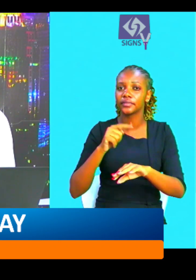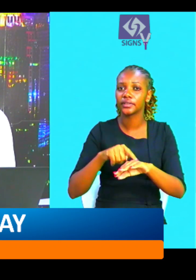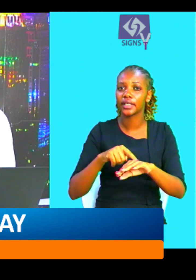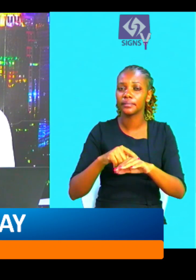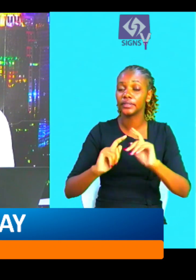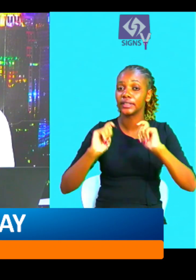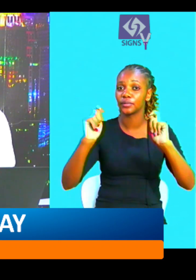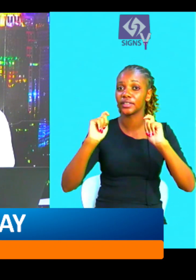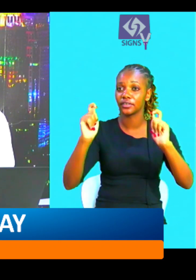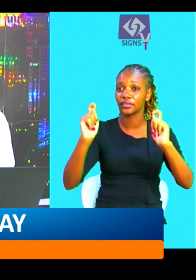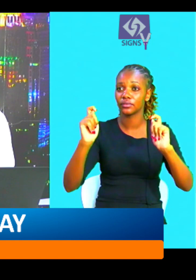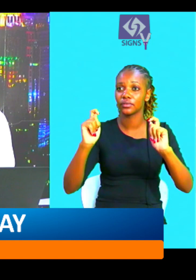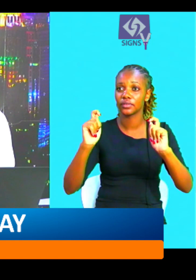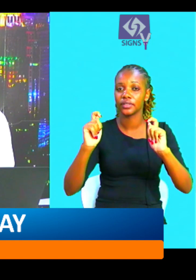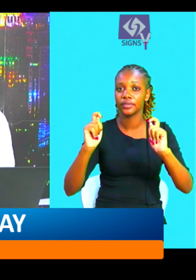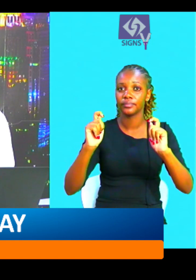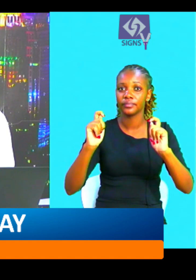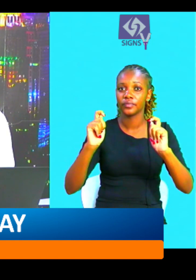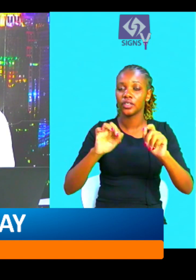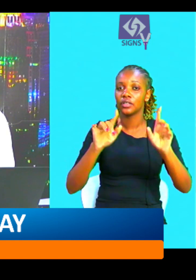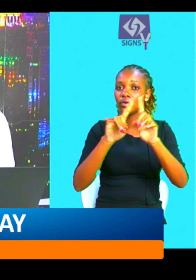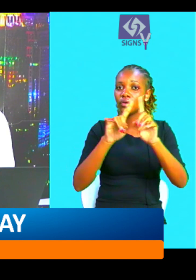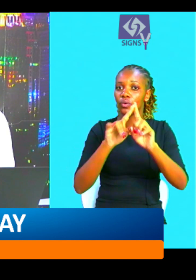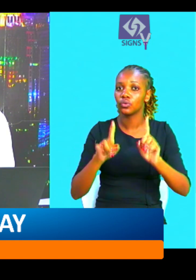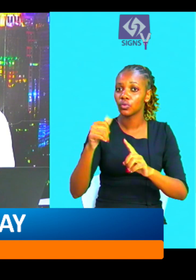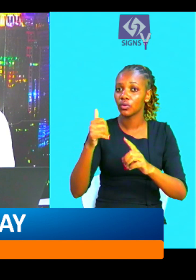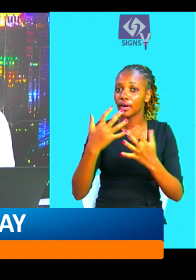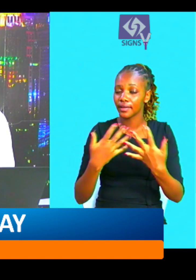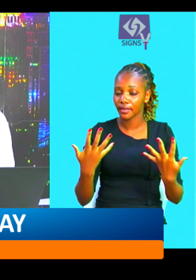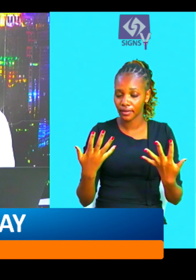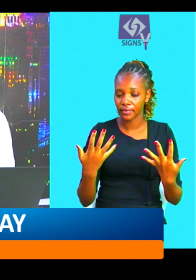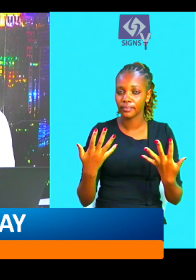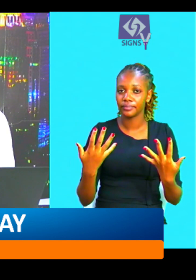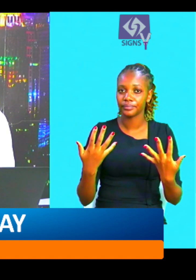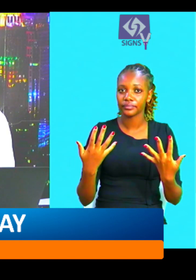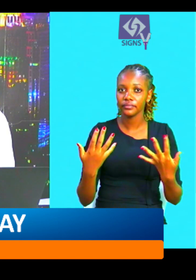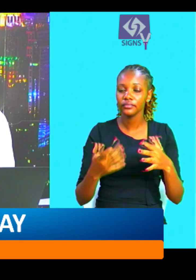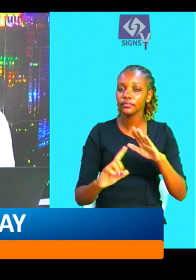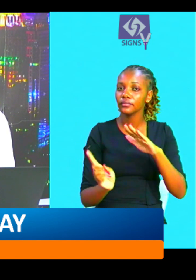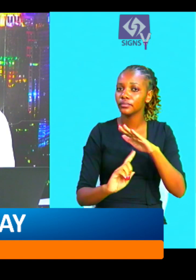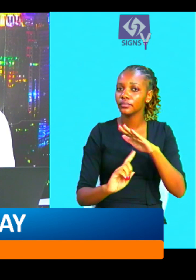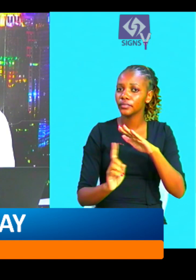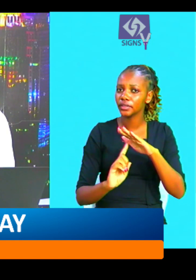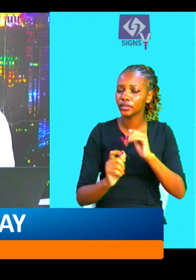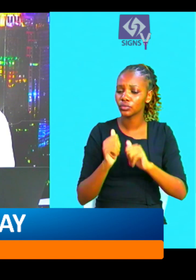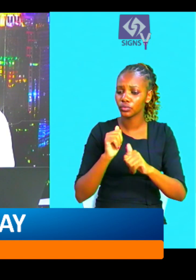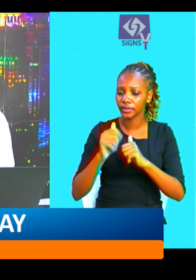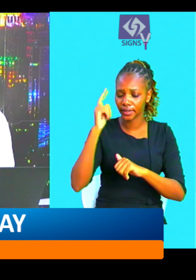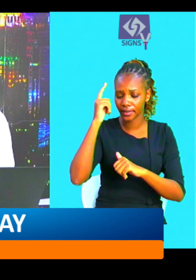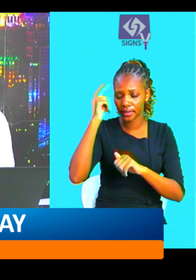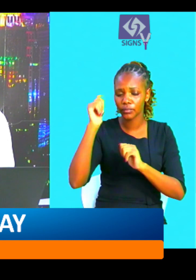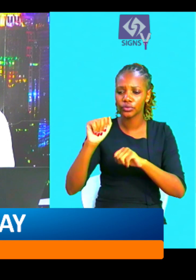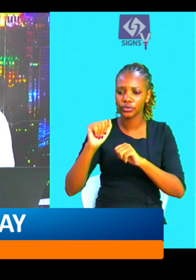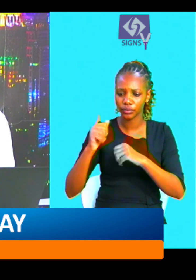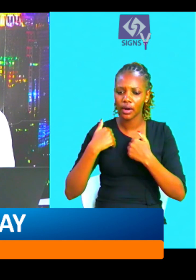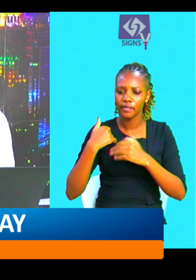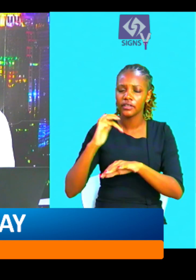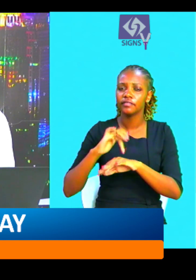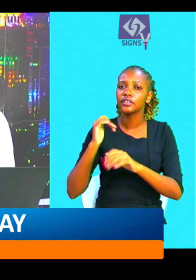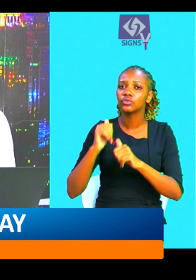happen, what do you think are the cards that the president will be looking at, and